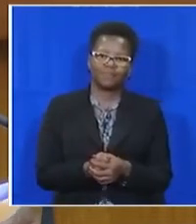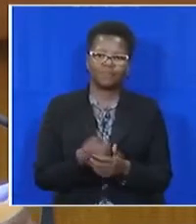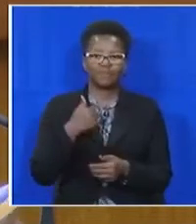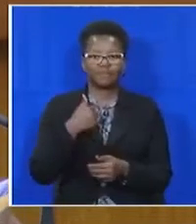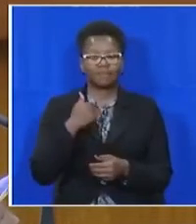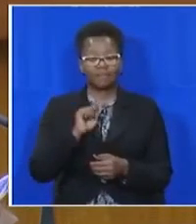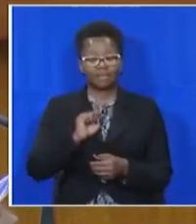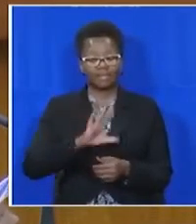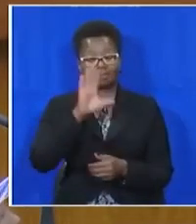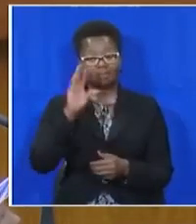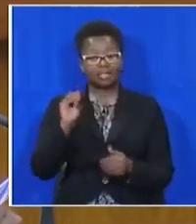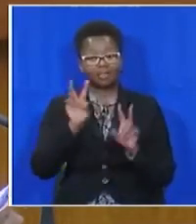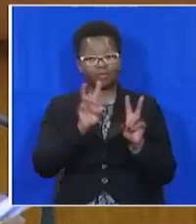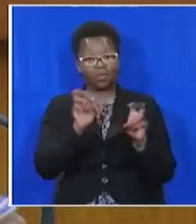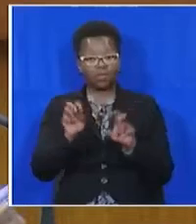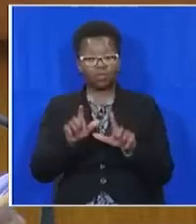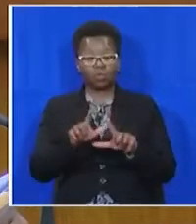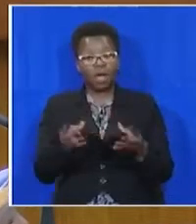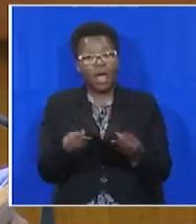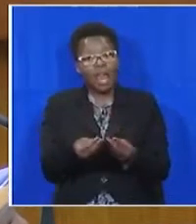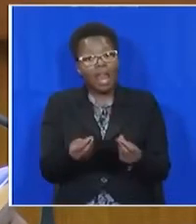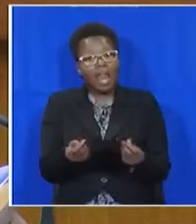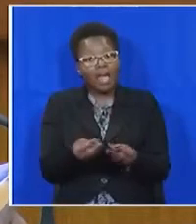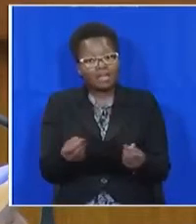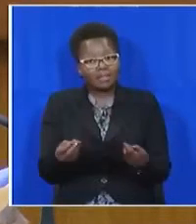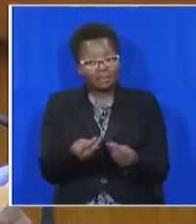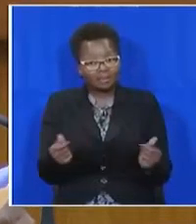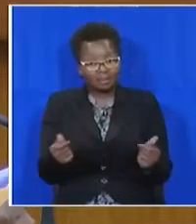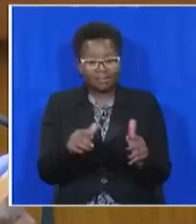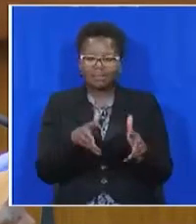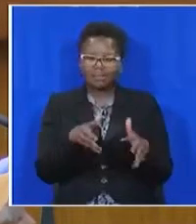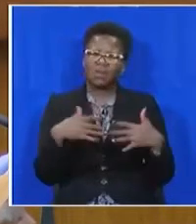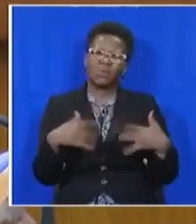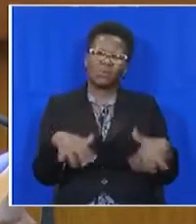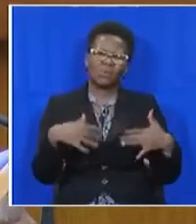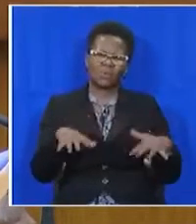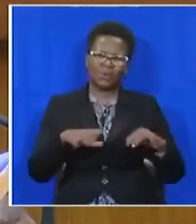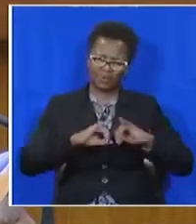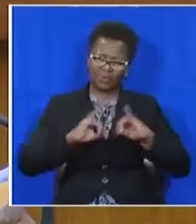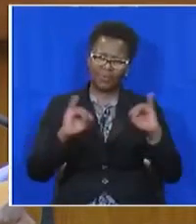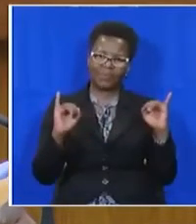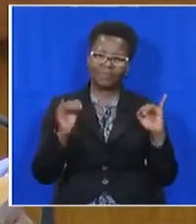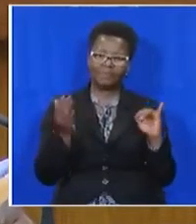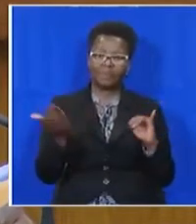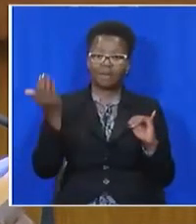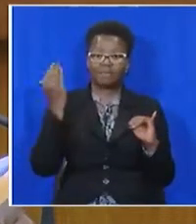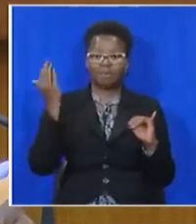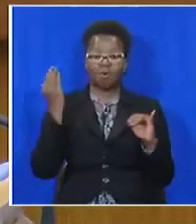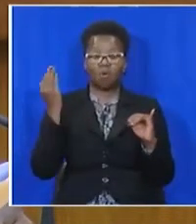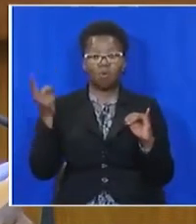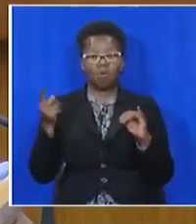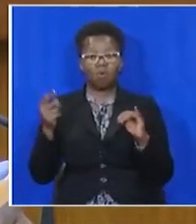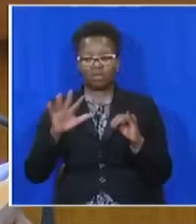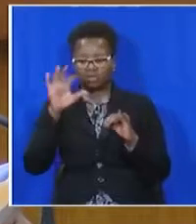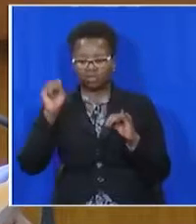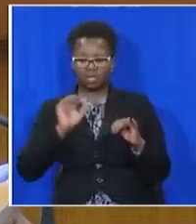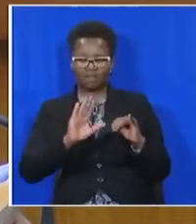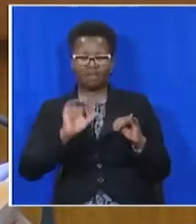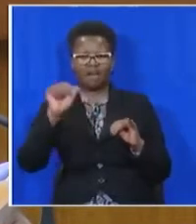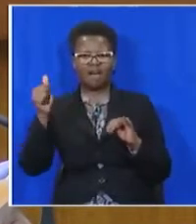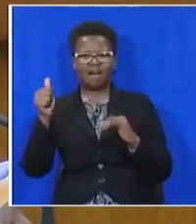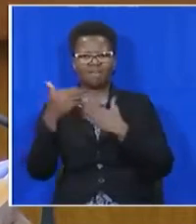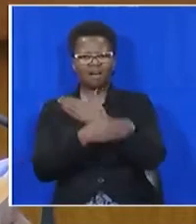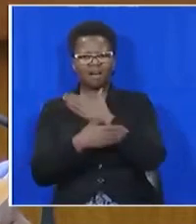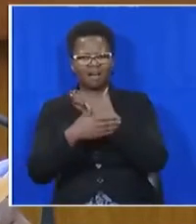land question is a class question. From the imperialist agenda that gave birth to colonialism in our country,